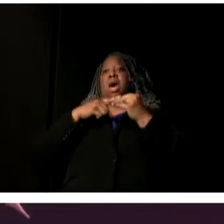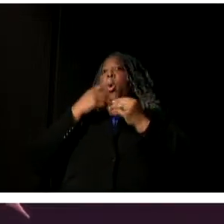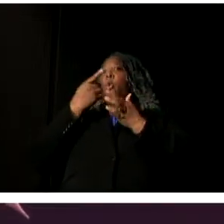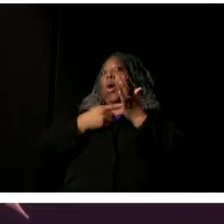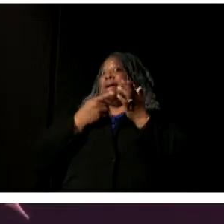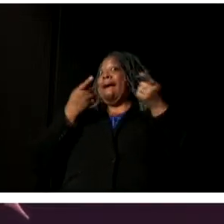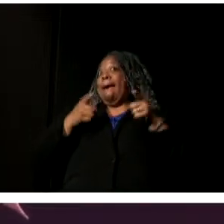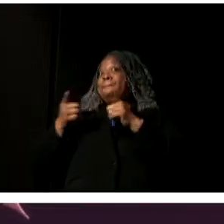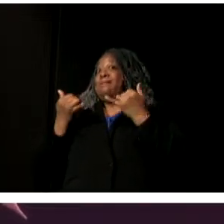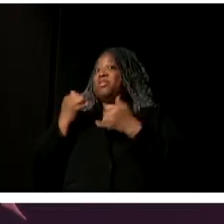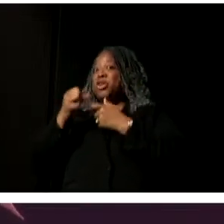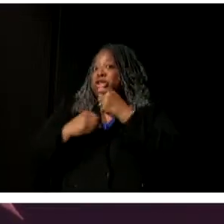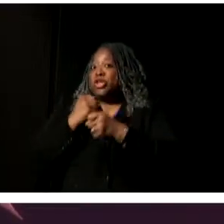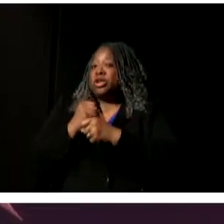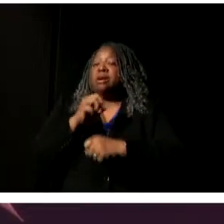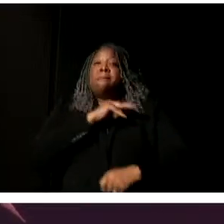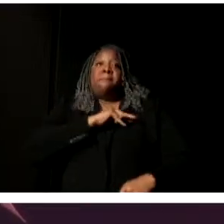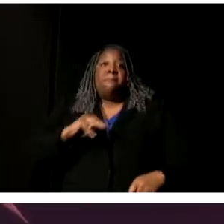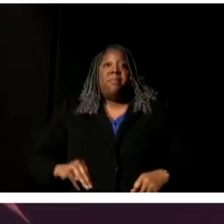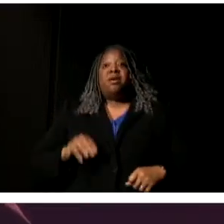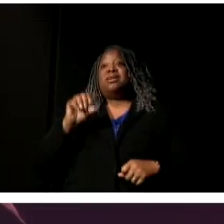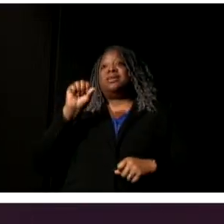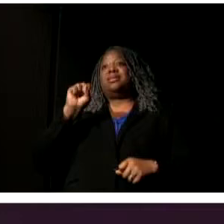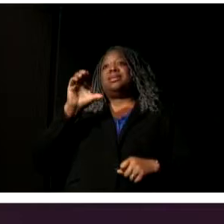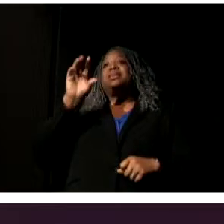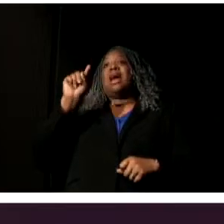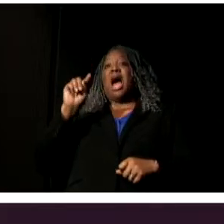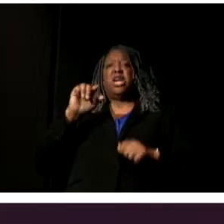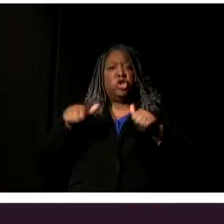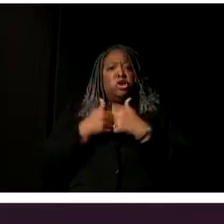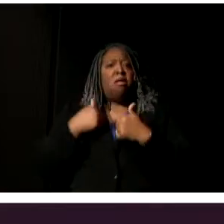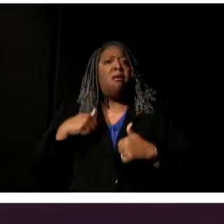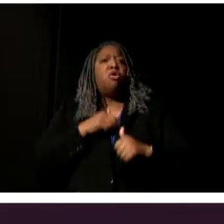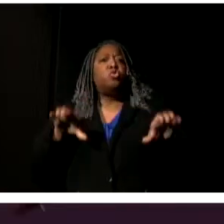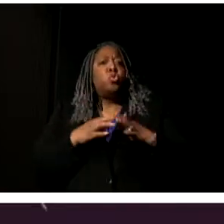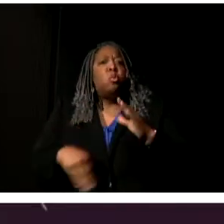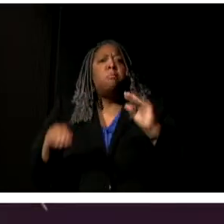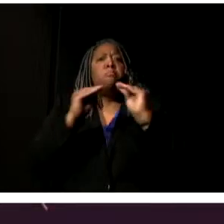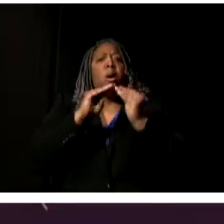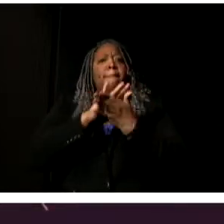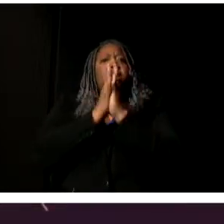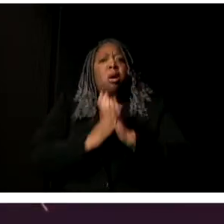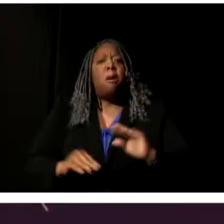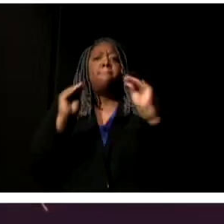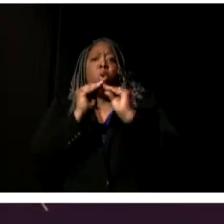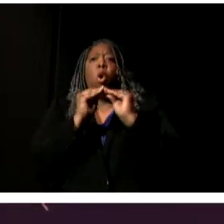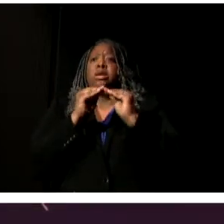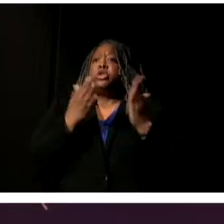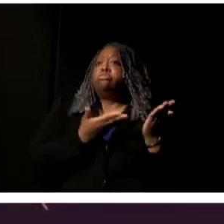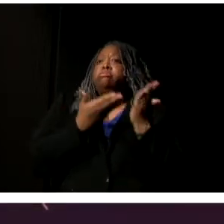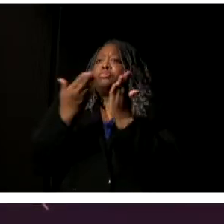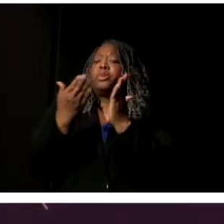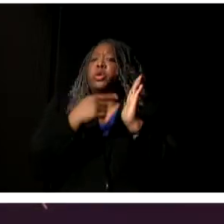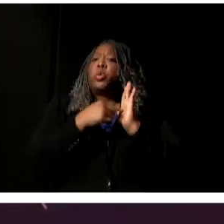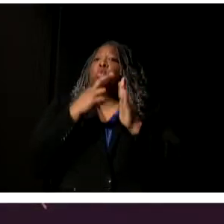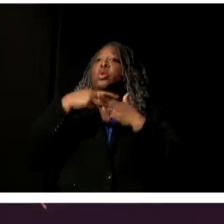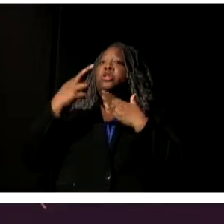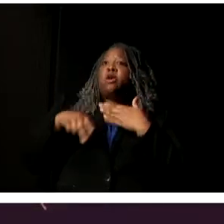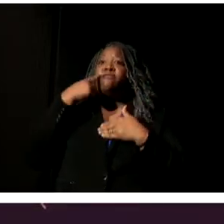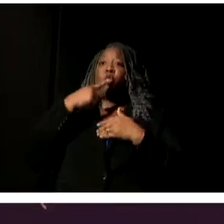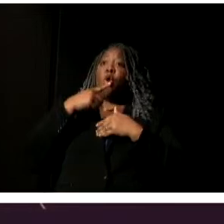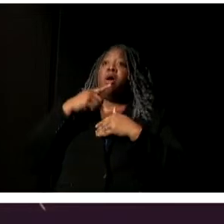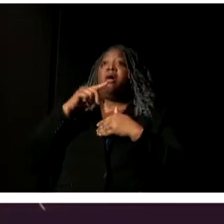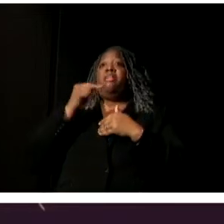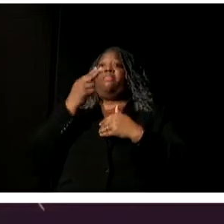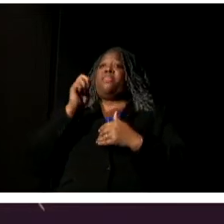coming this year. Mayor Scott has challenged us to do more, to be more, to deliver results for the Rock,